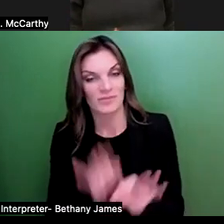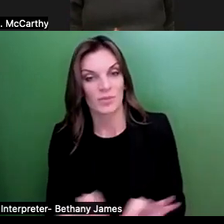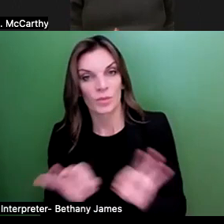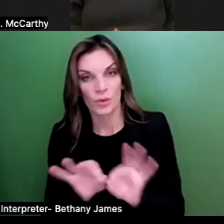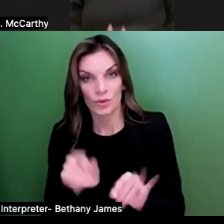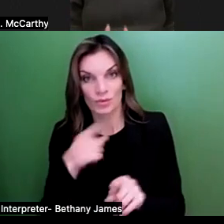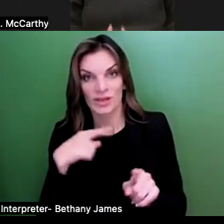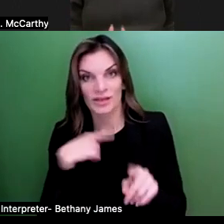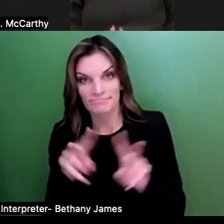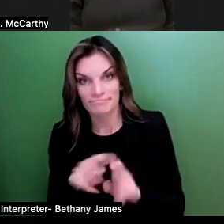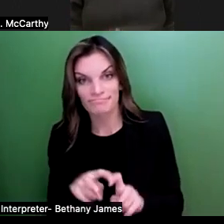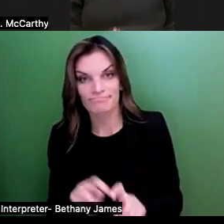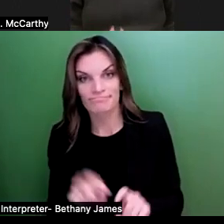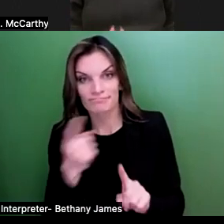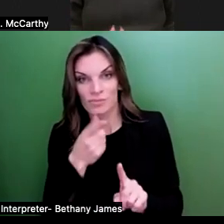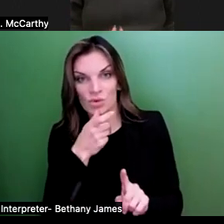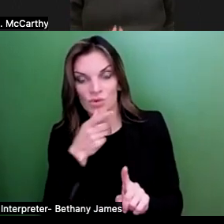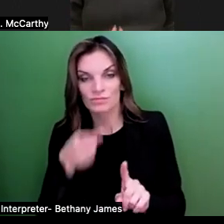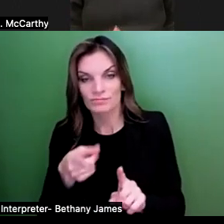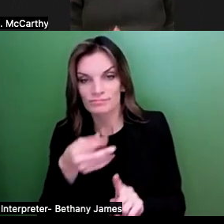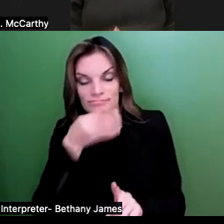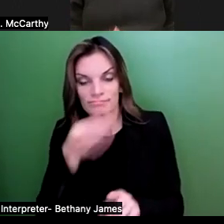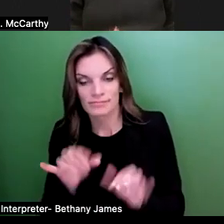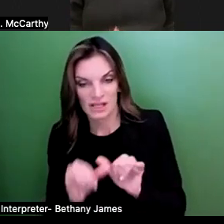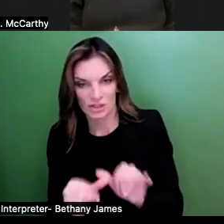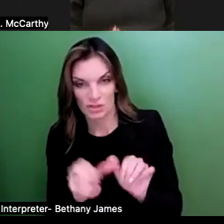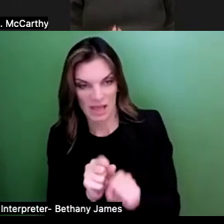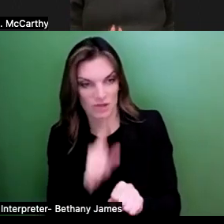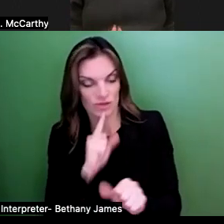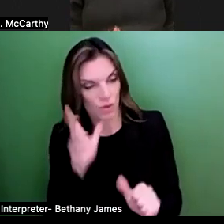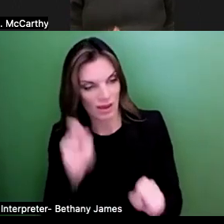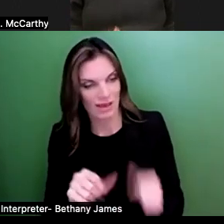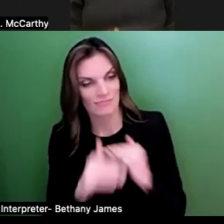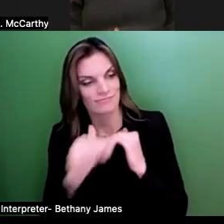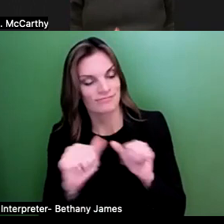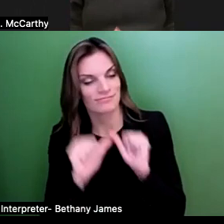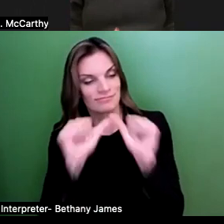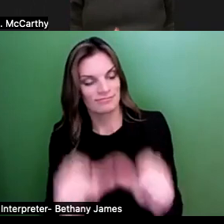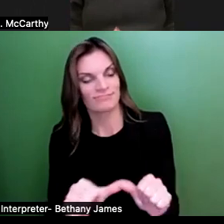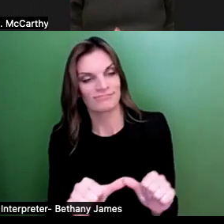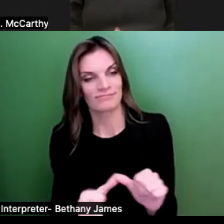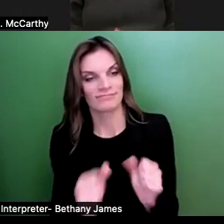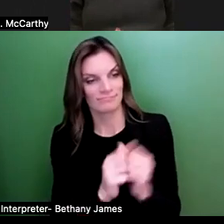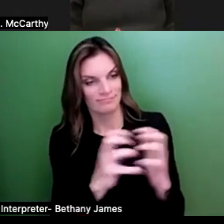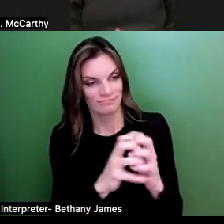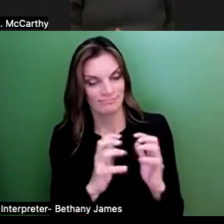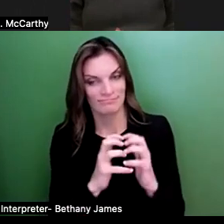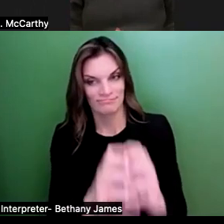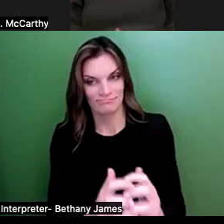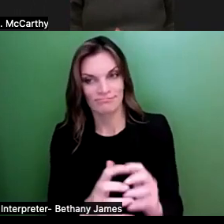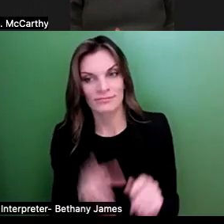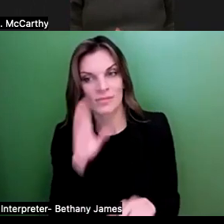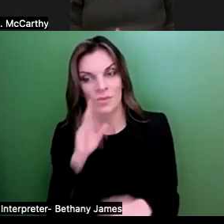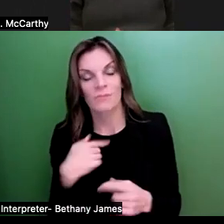reviewed by the Corps of Engineers. I know that there had been some concerns from residents and meetings that I had